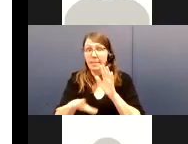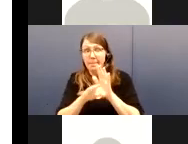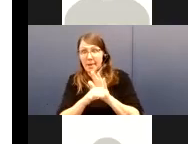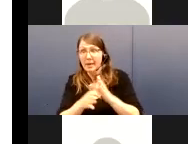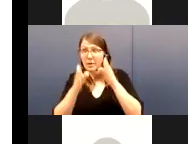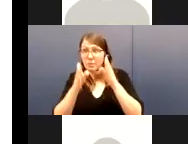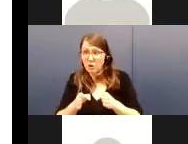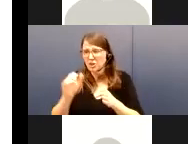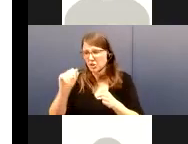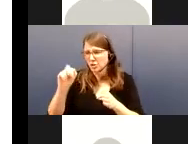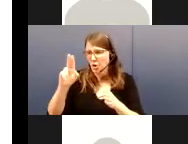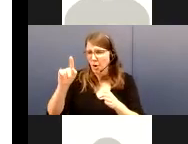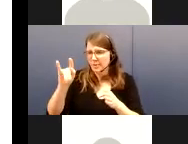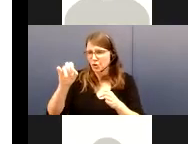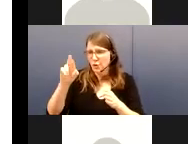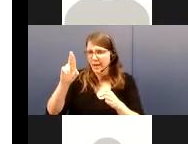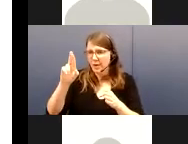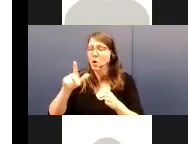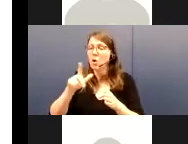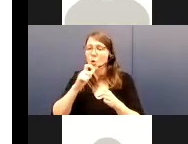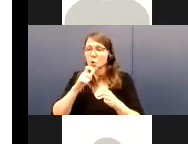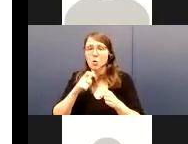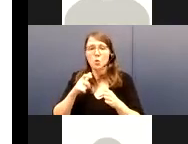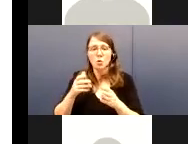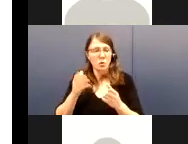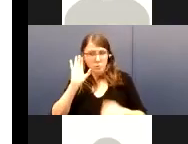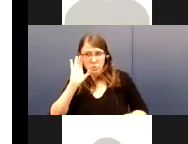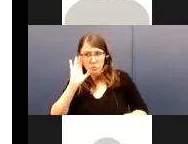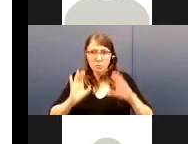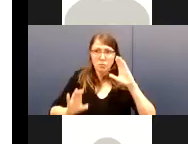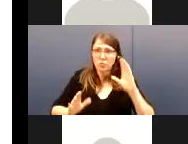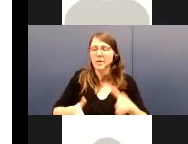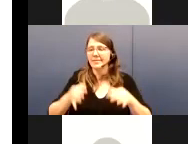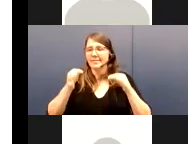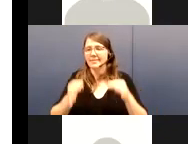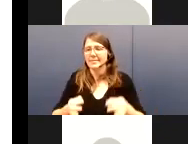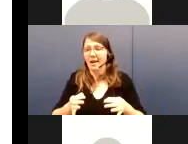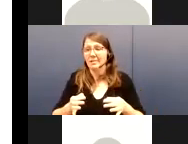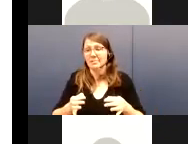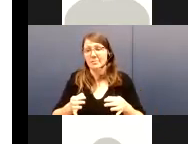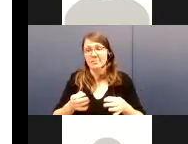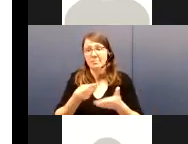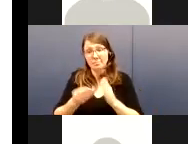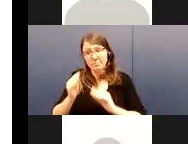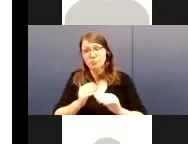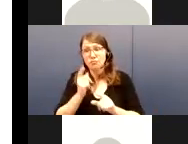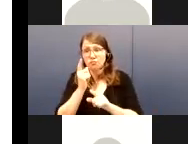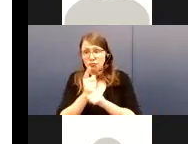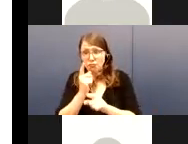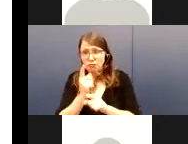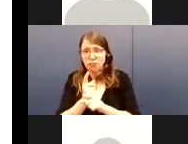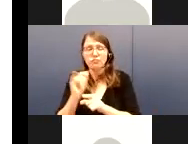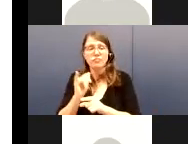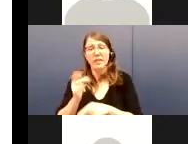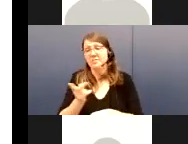meet your timelines and it can meet your budget, and it just looks a lot more flexible, and you still end up with the decision making at the end.